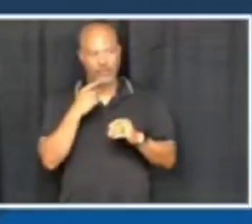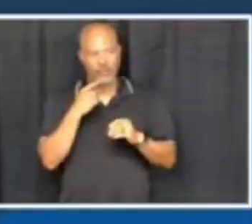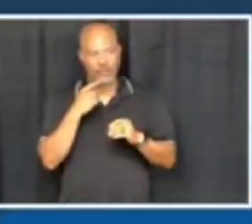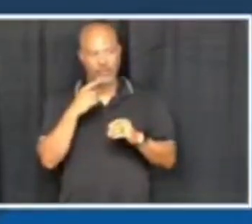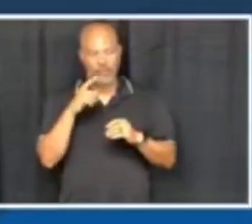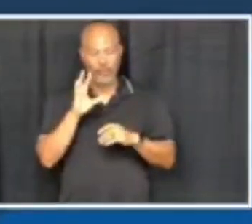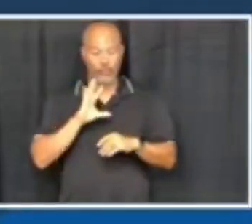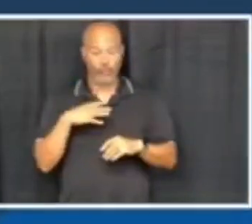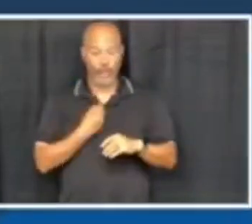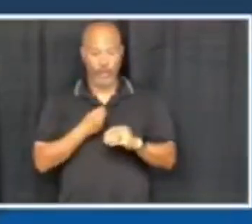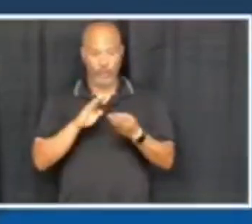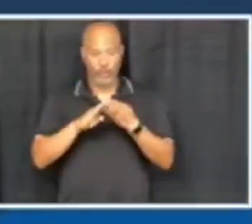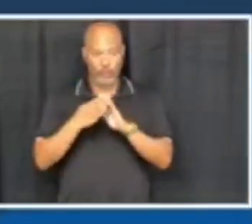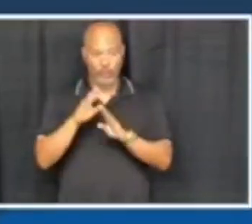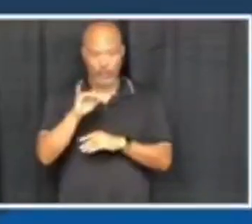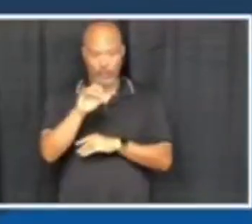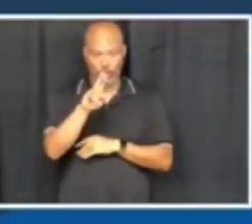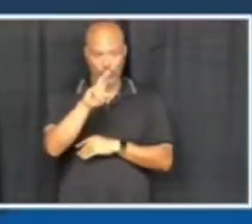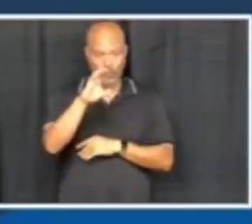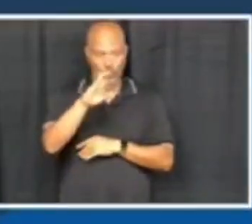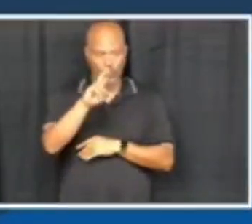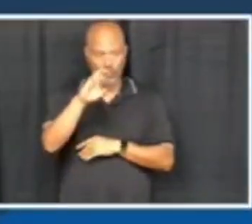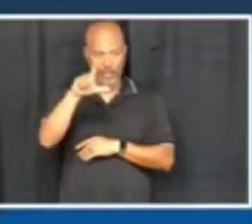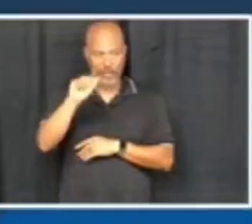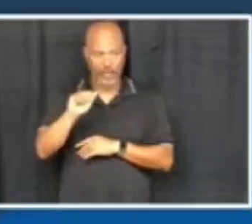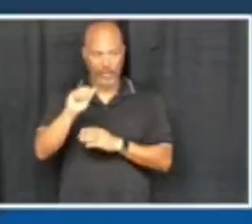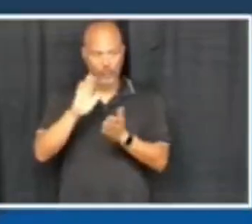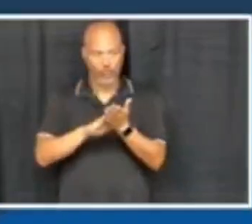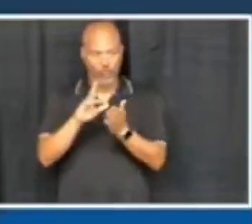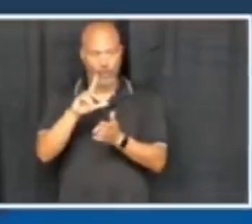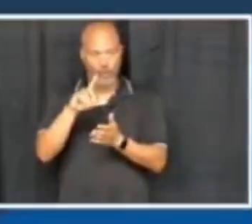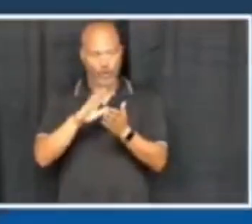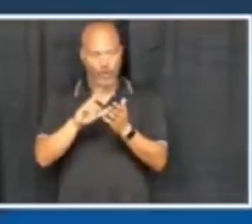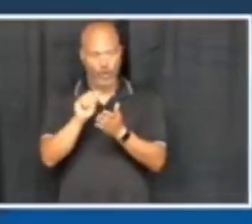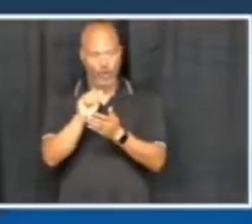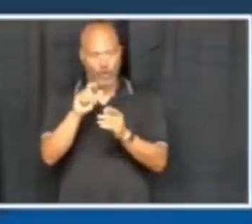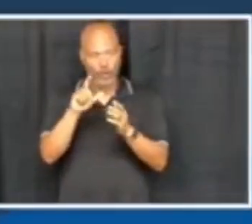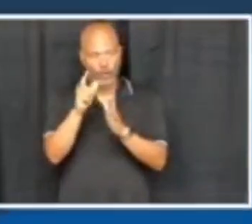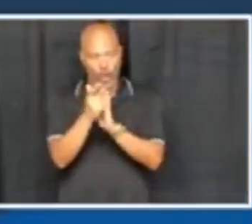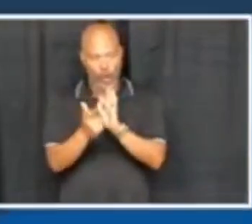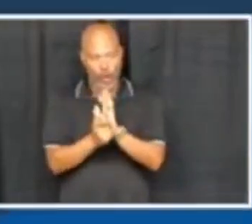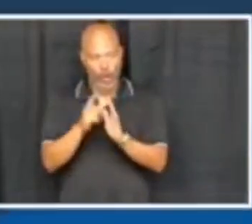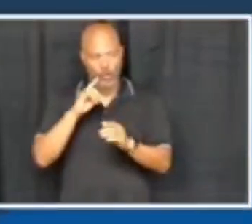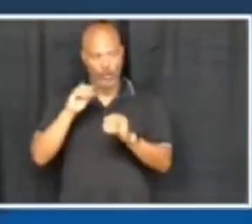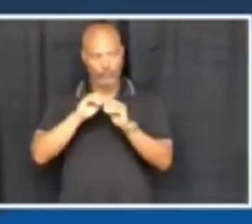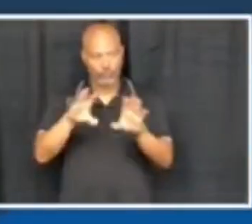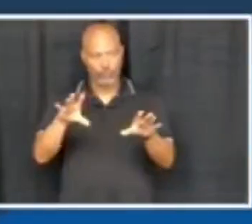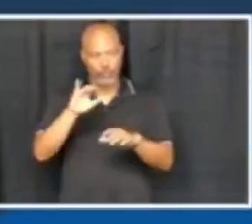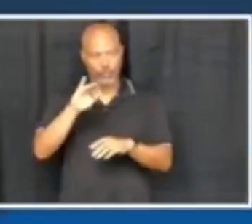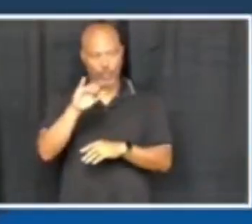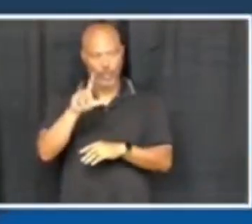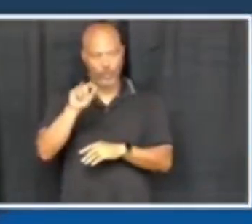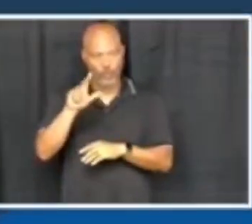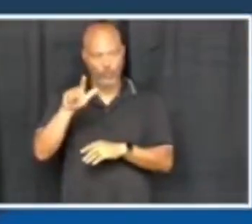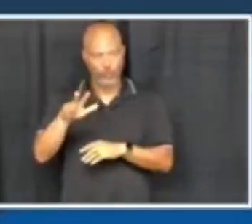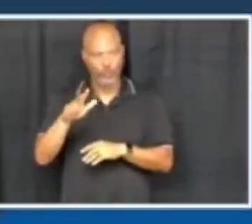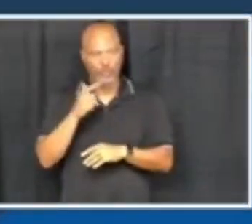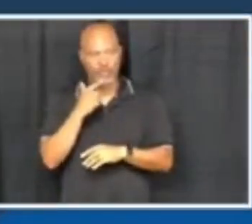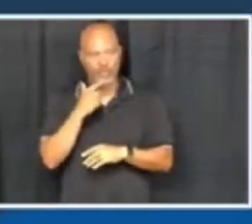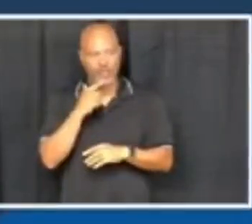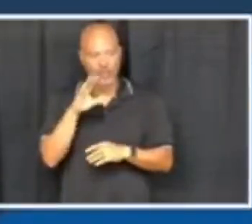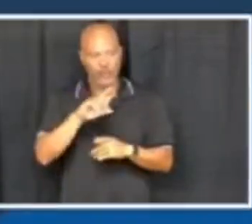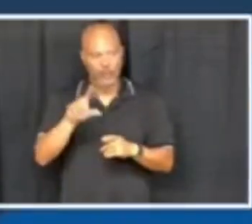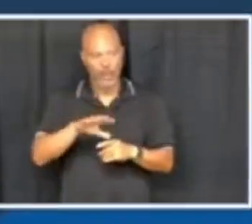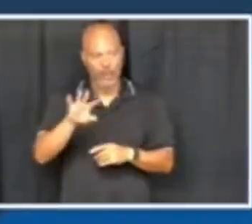trans community. This is the UCLA School of Law, July 20th. They released it on July 20th, 2023. And they said there's about a